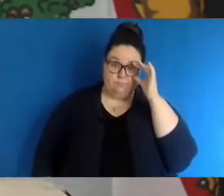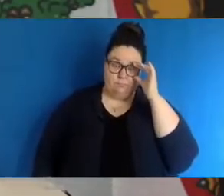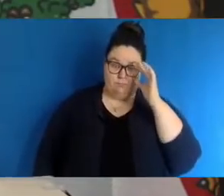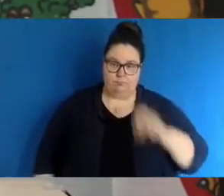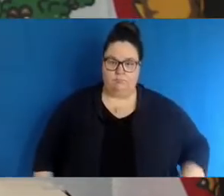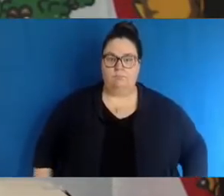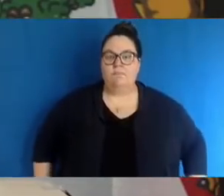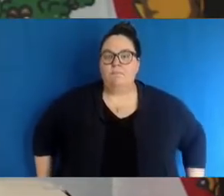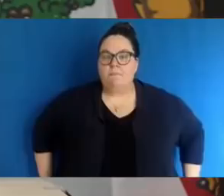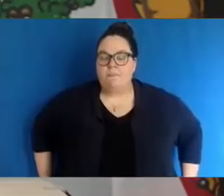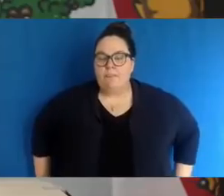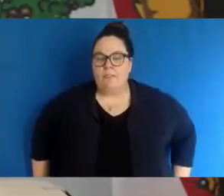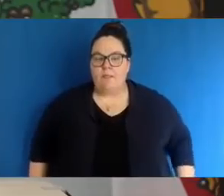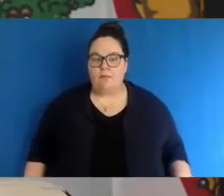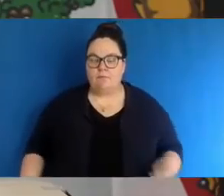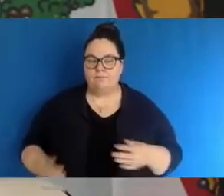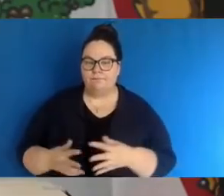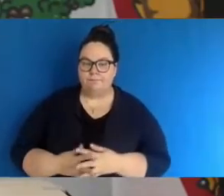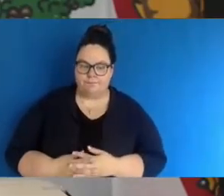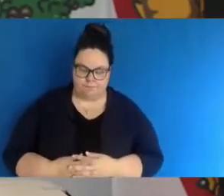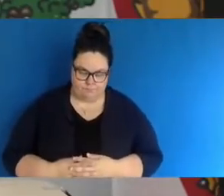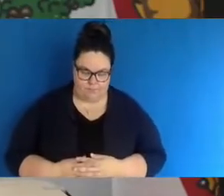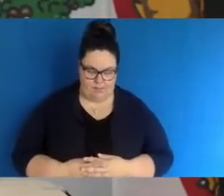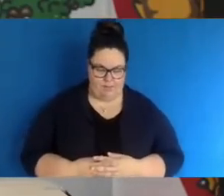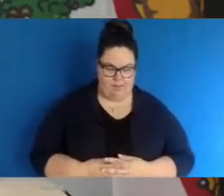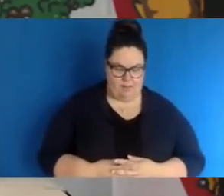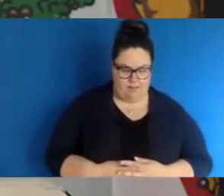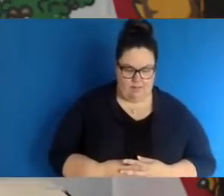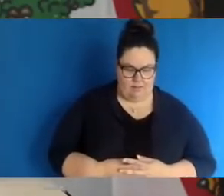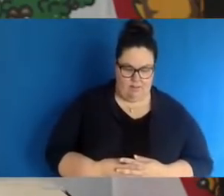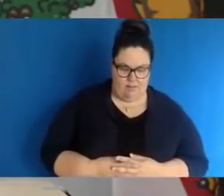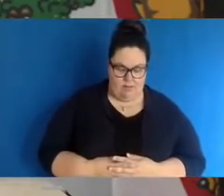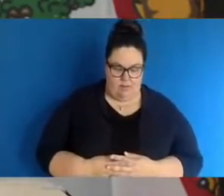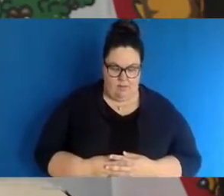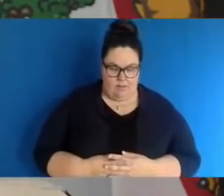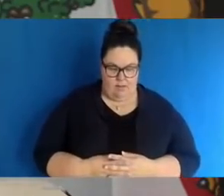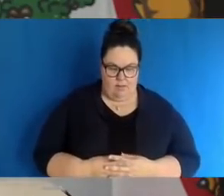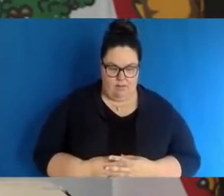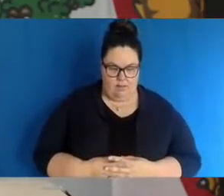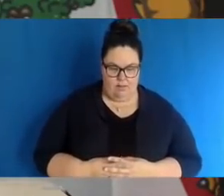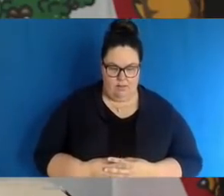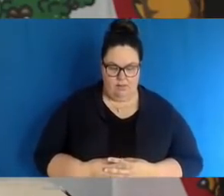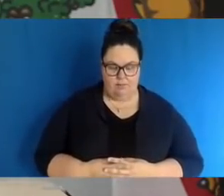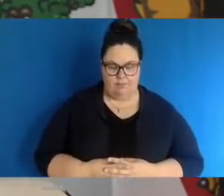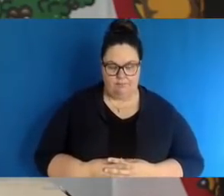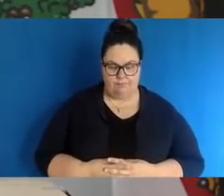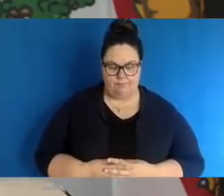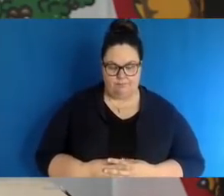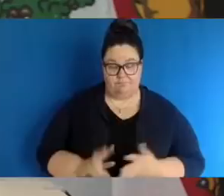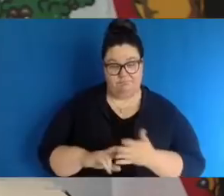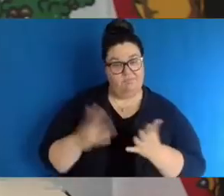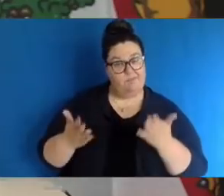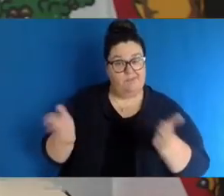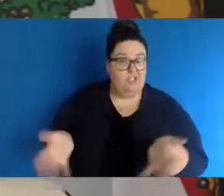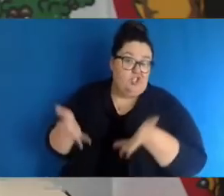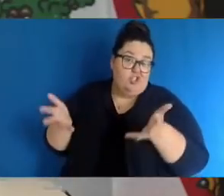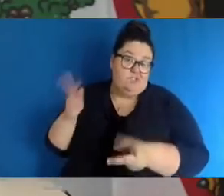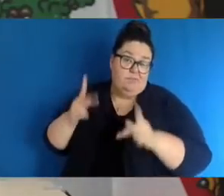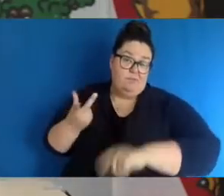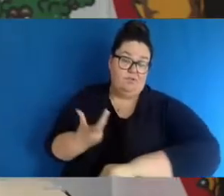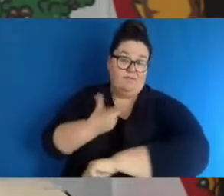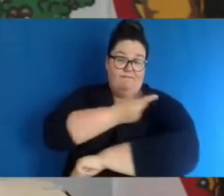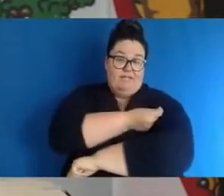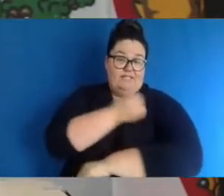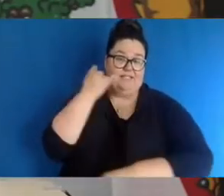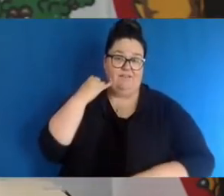Say it could actually prompt the unvaccinated that you speak about, the number's still too low of people under 40 to actually get vaccinated if they can't,